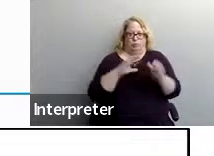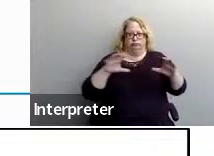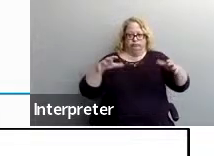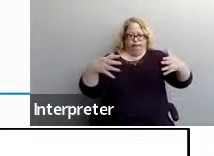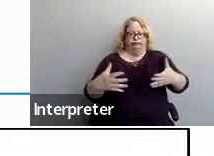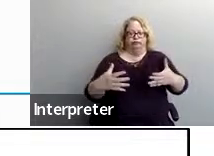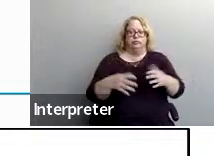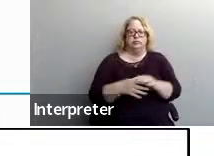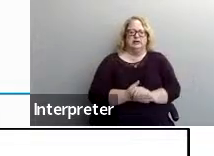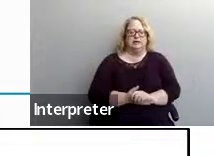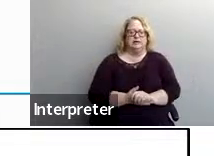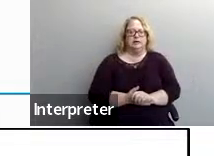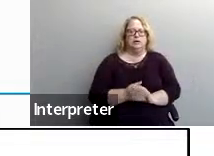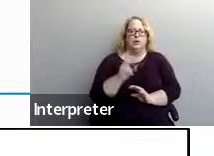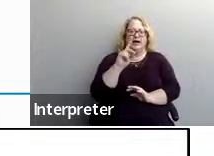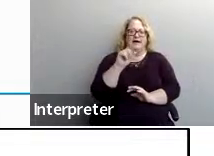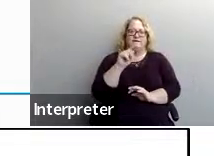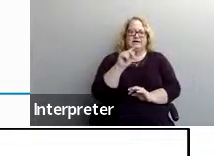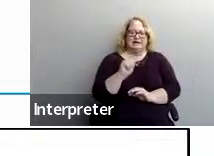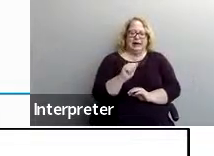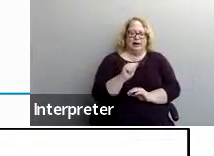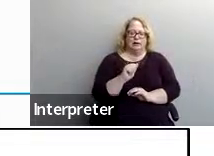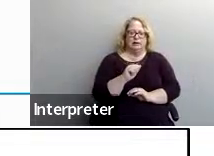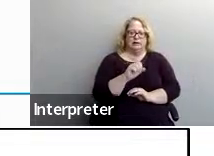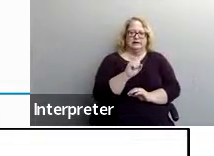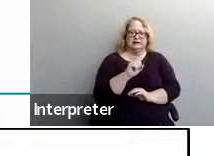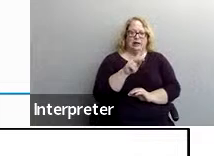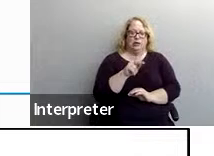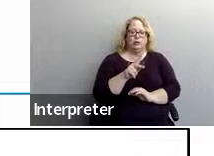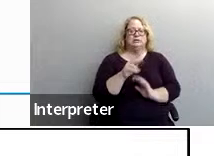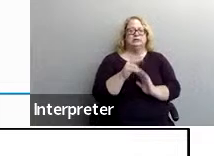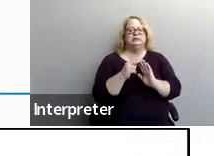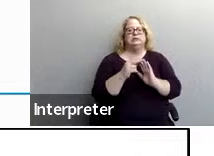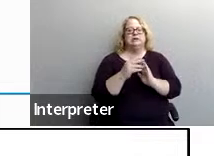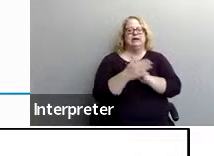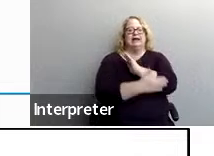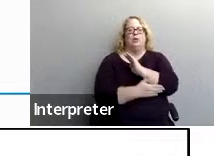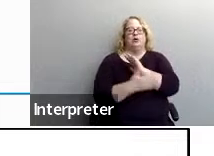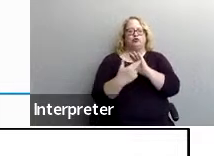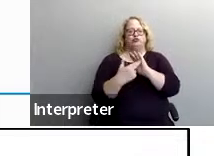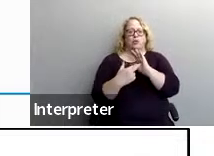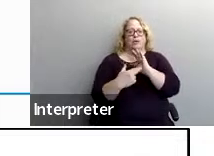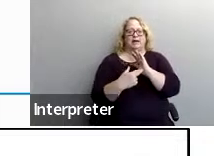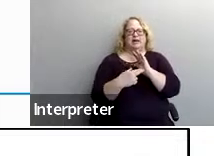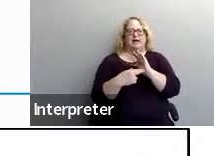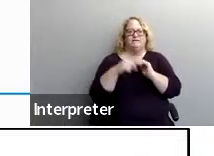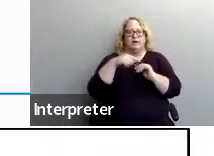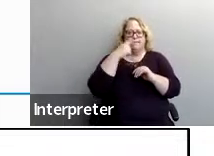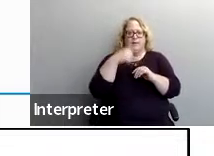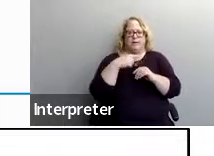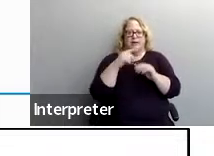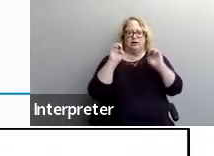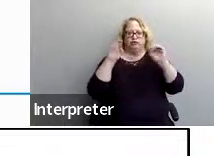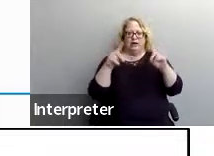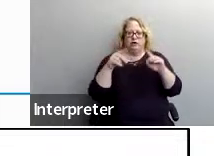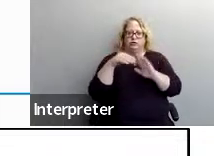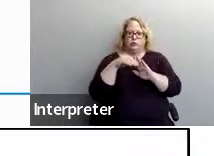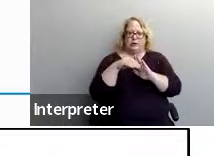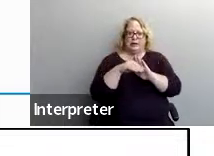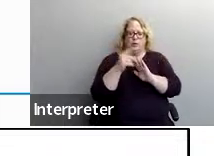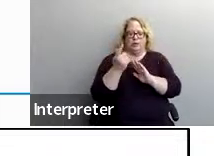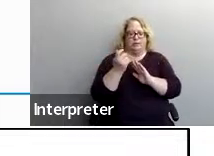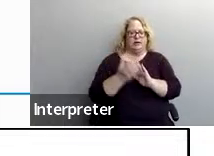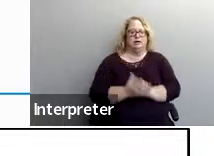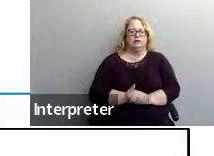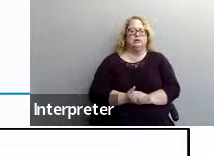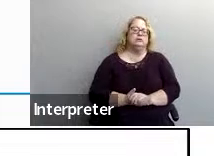data where across St. Louis County, enrollment of students into public education is going down a little bit.